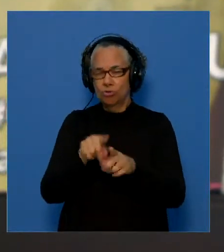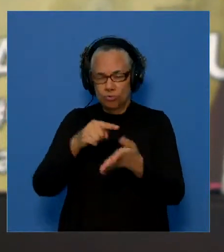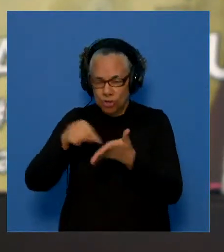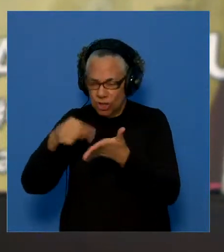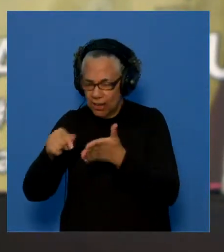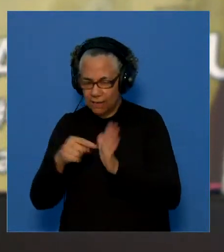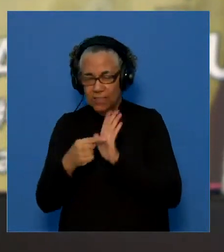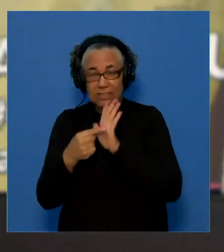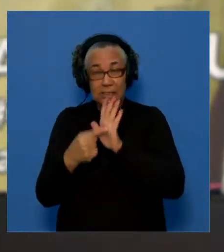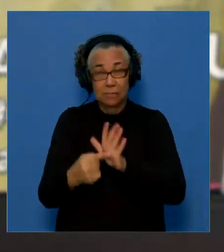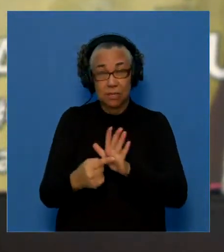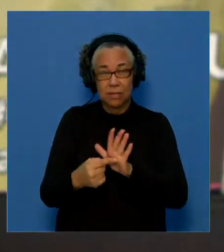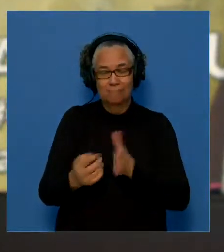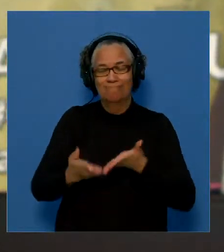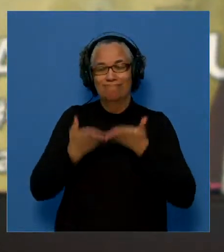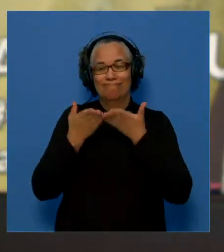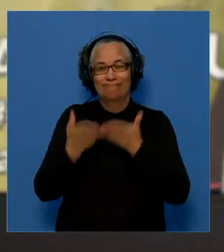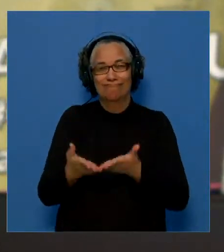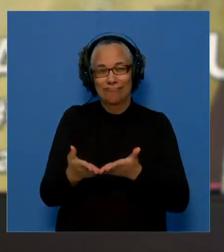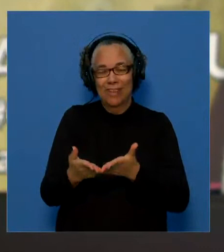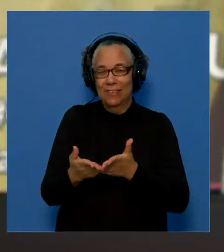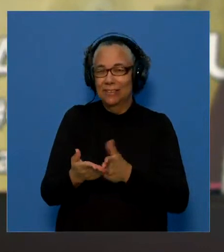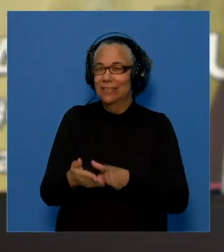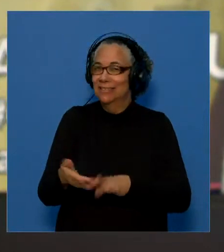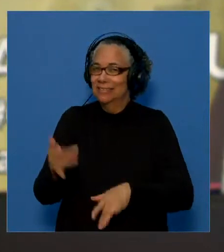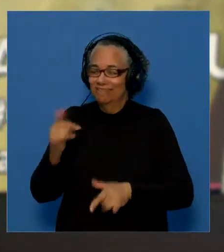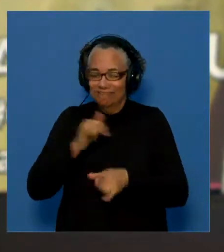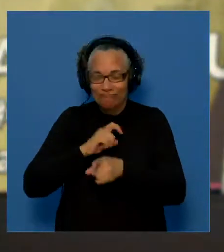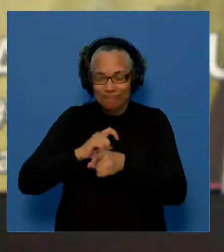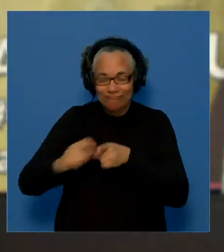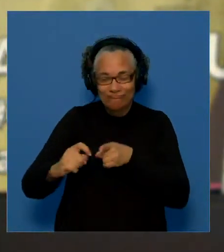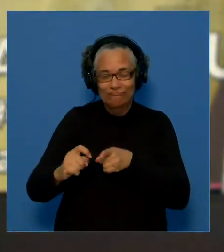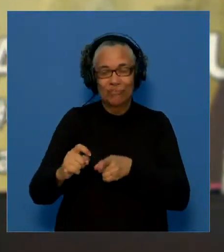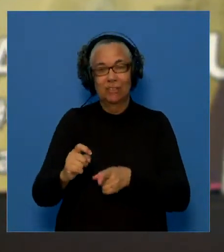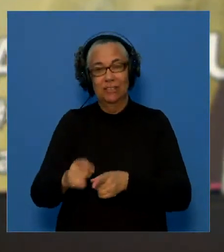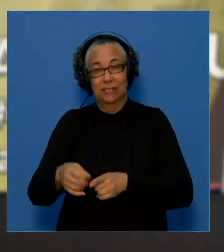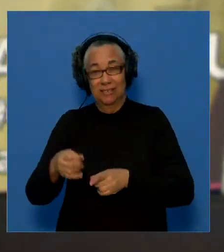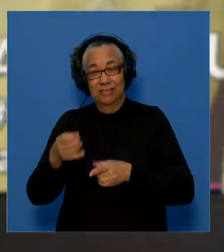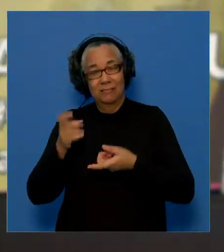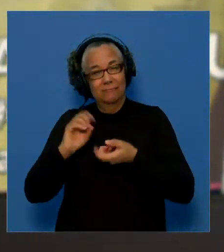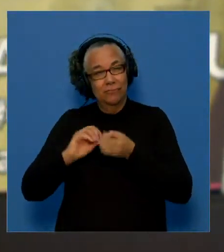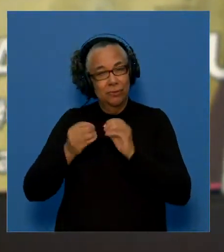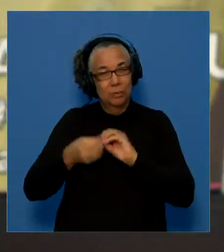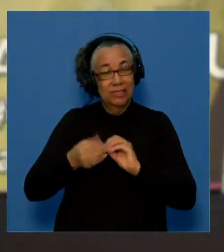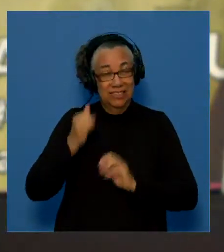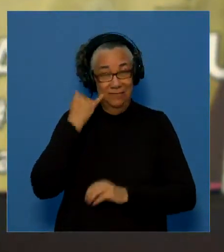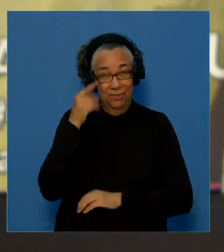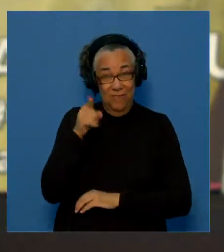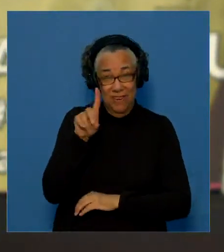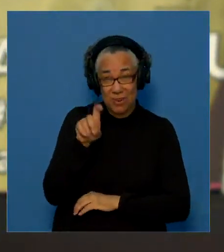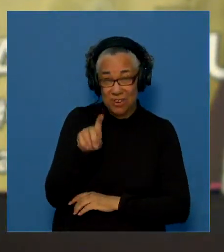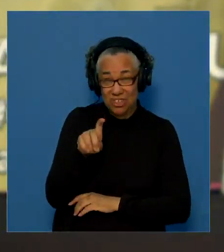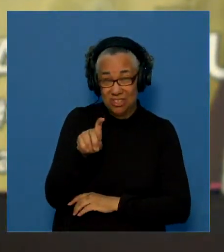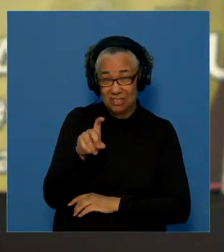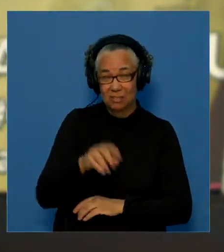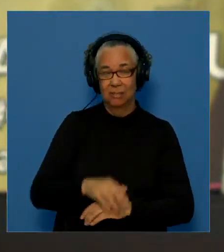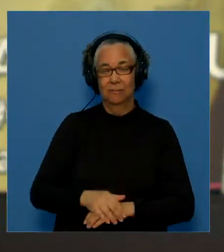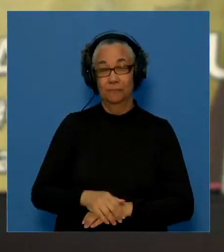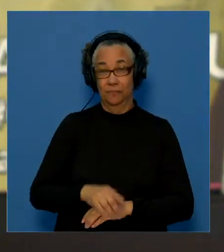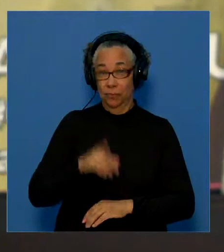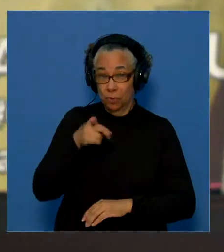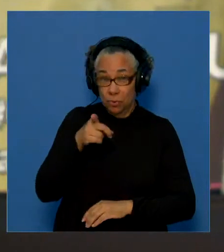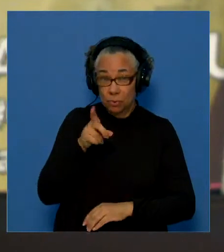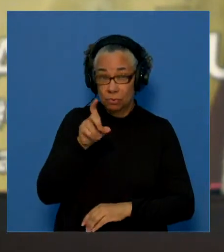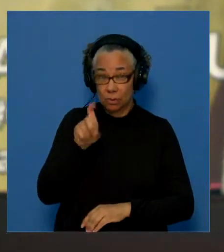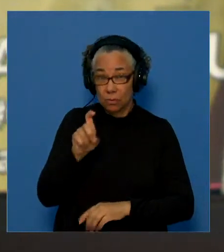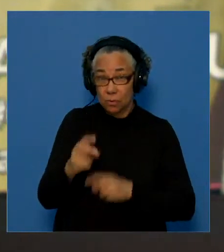providing contact phone numbers if those quarantined individuals have any questions. If you are supposed to be quarantining, make sure